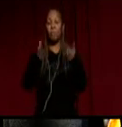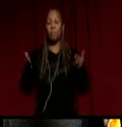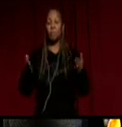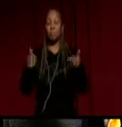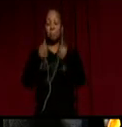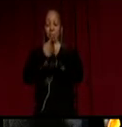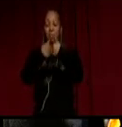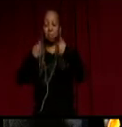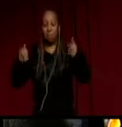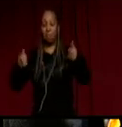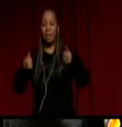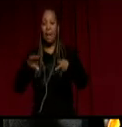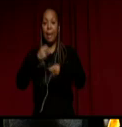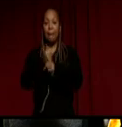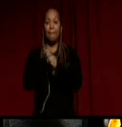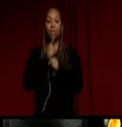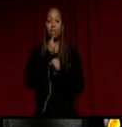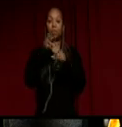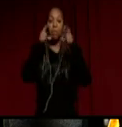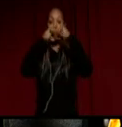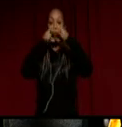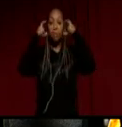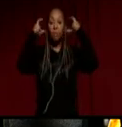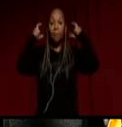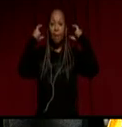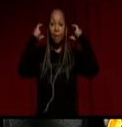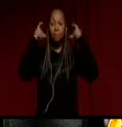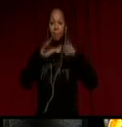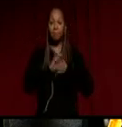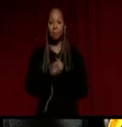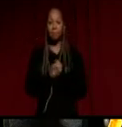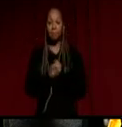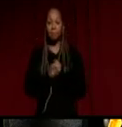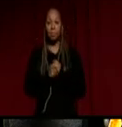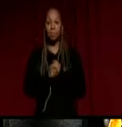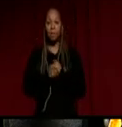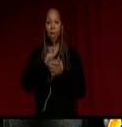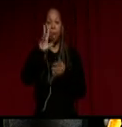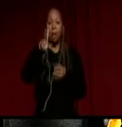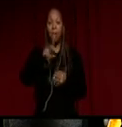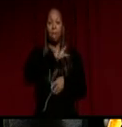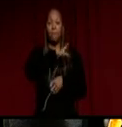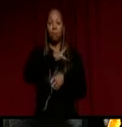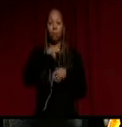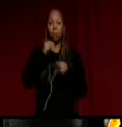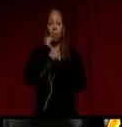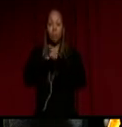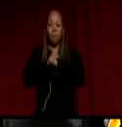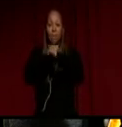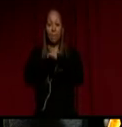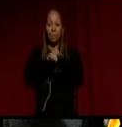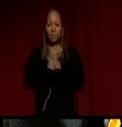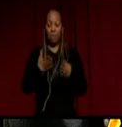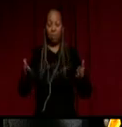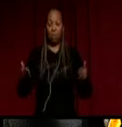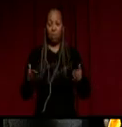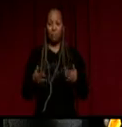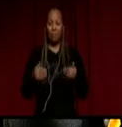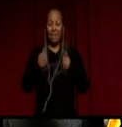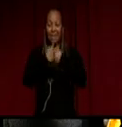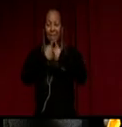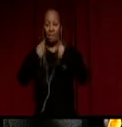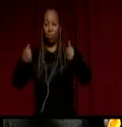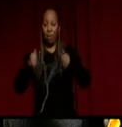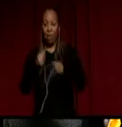distancing and making sure that you wear yourself personal protective equipment and making sure you stay away from this